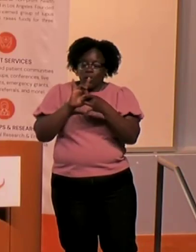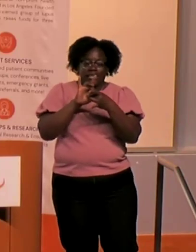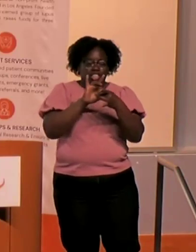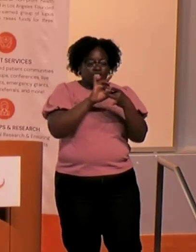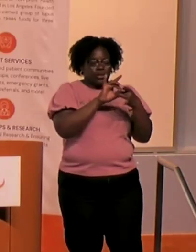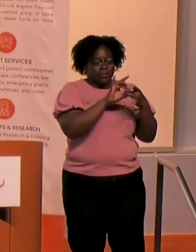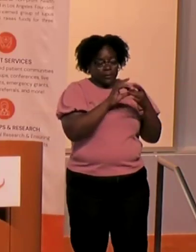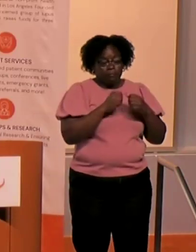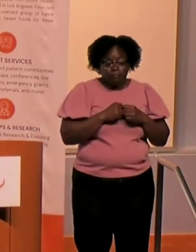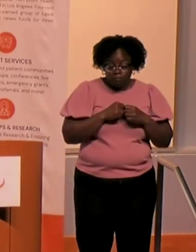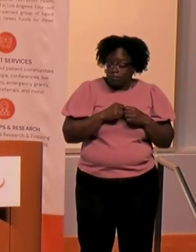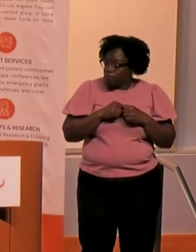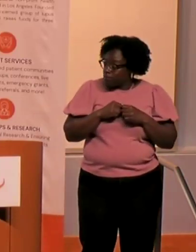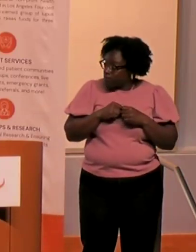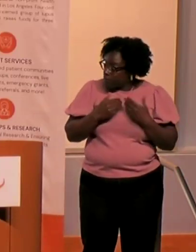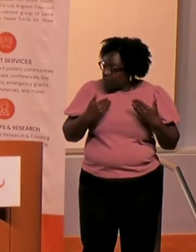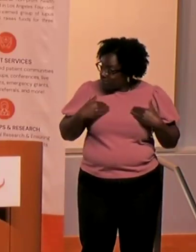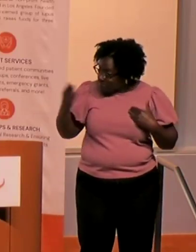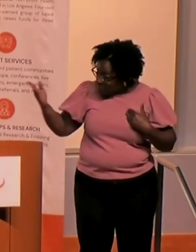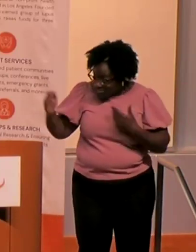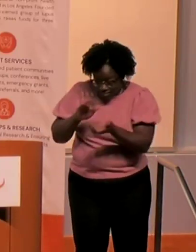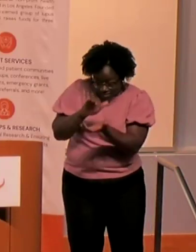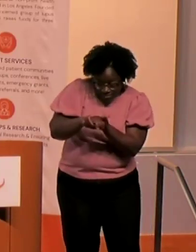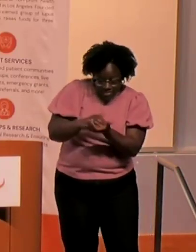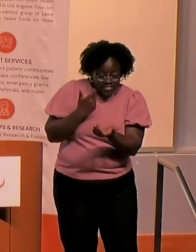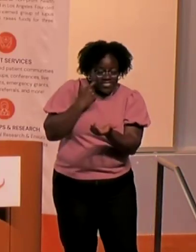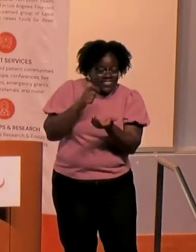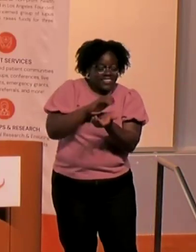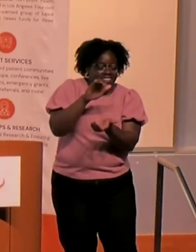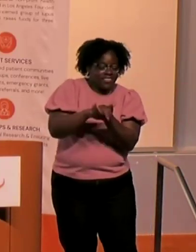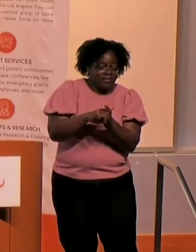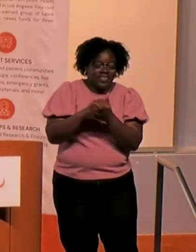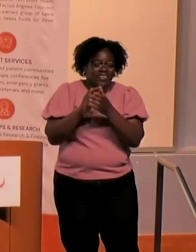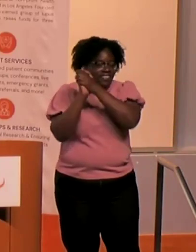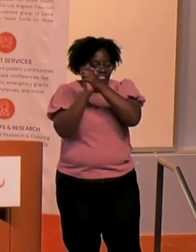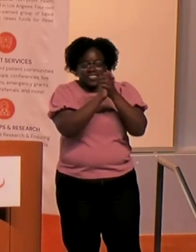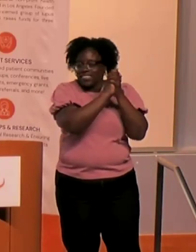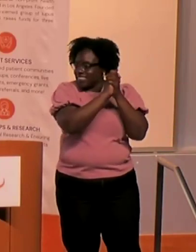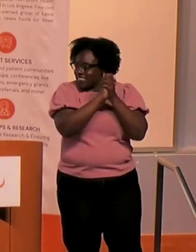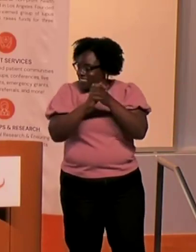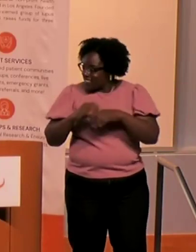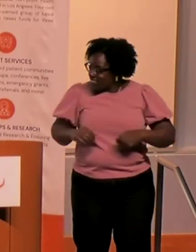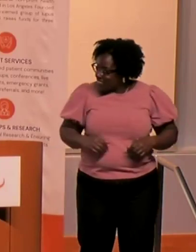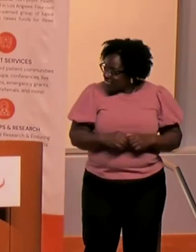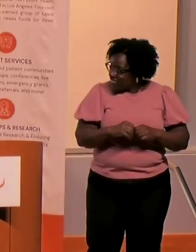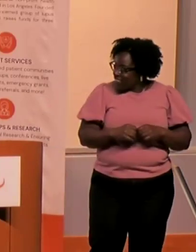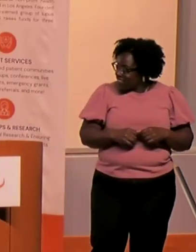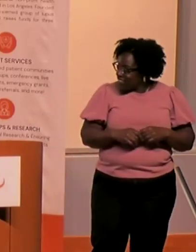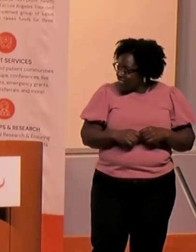So Vanya, you're a newlywed. Congratulations. Thank you. That's amazing. Yay.